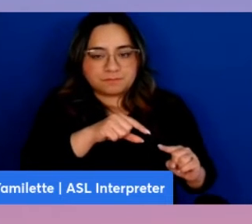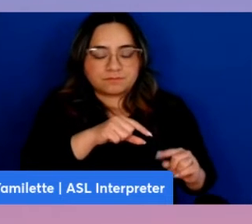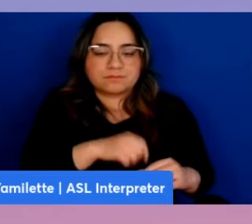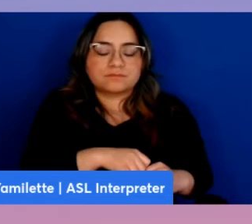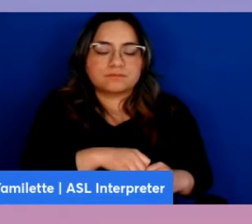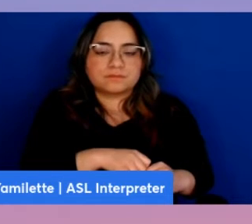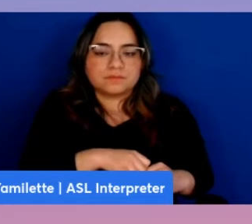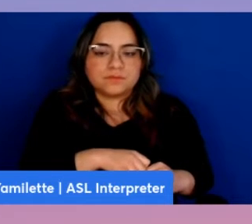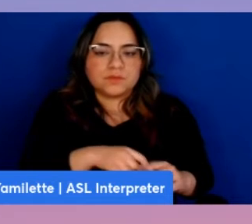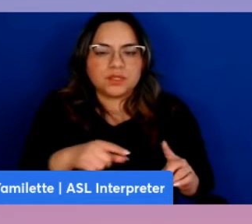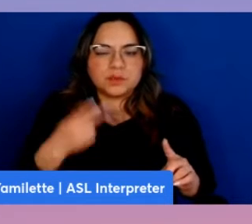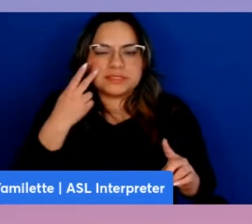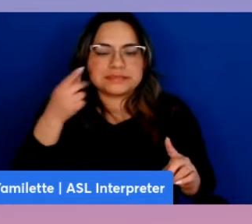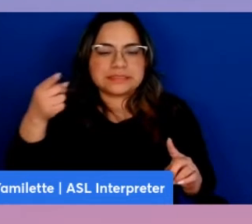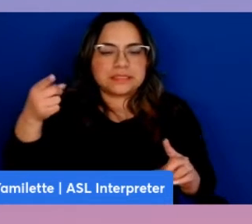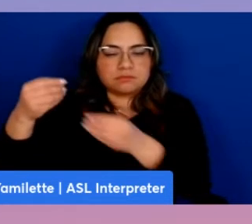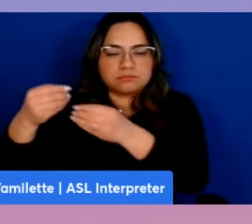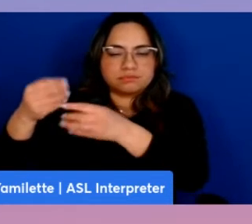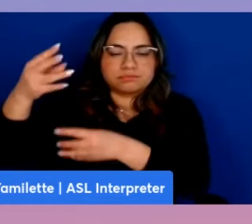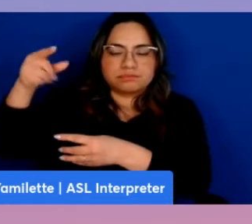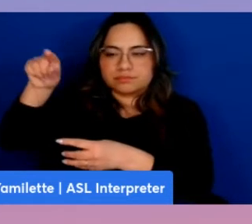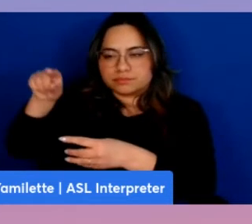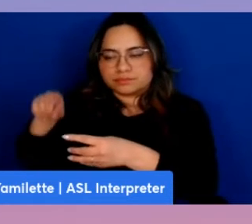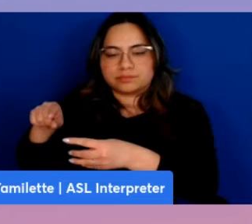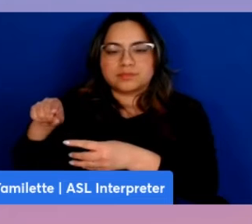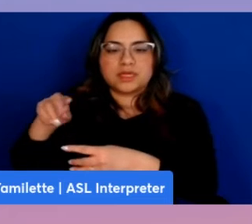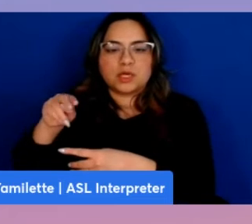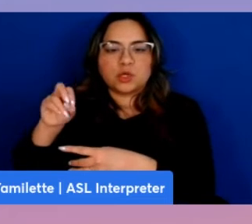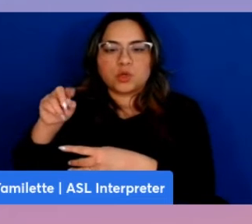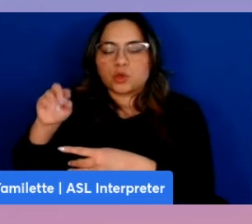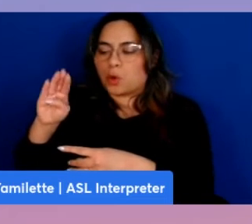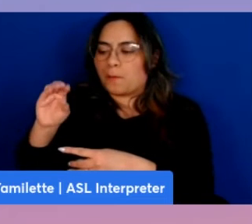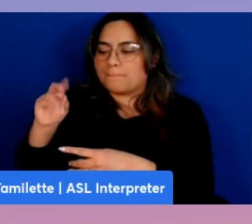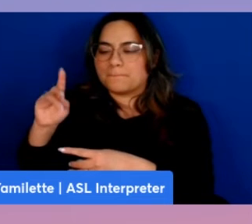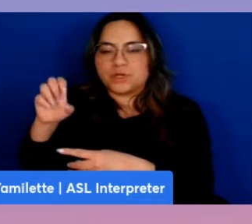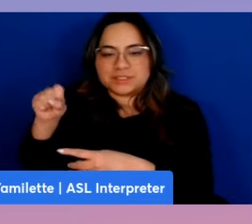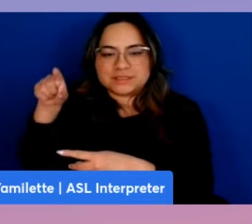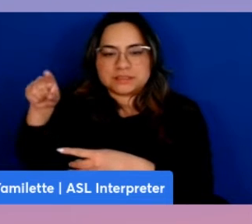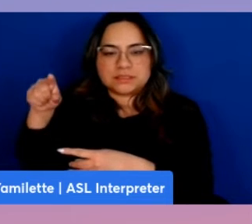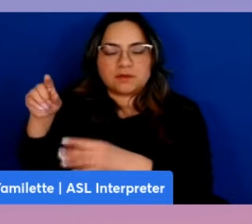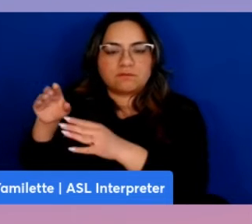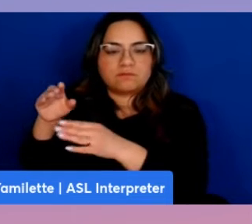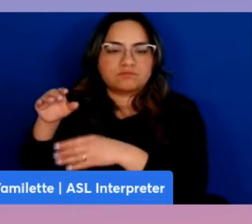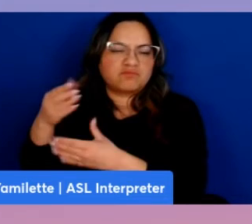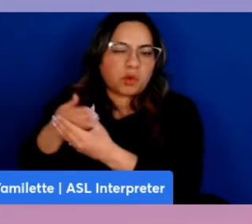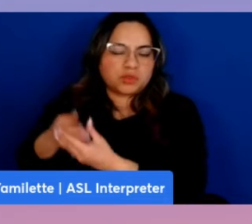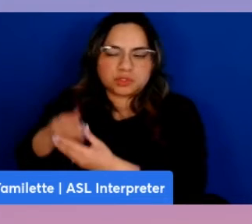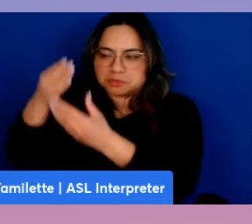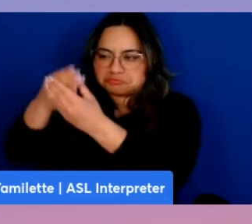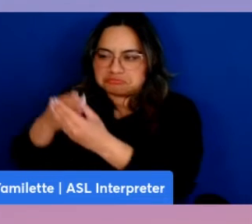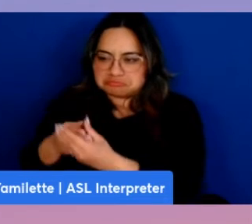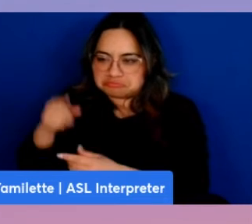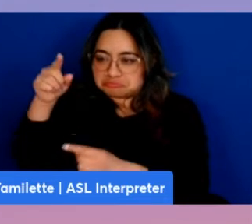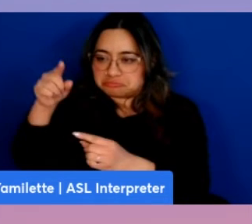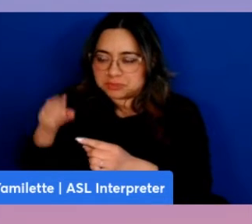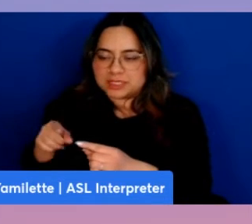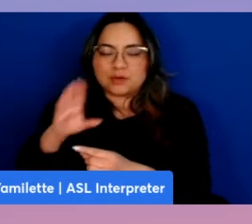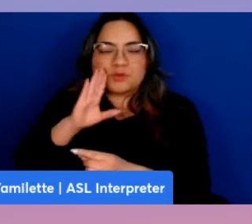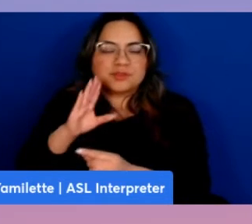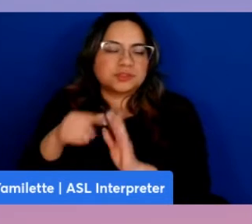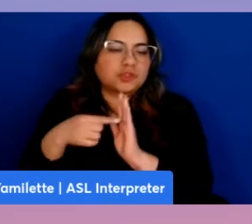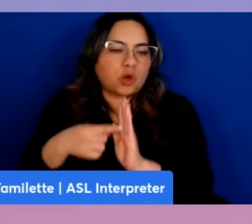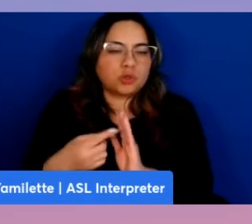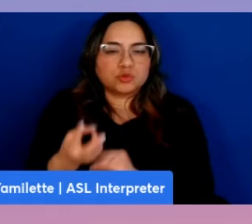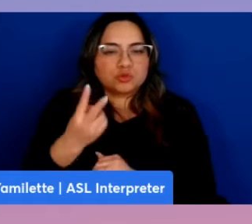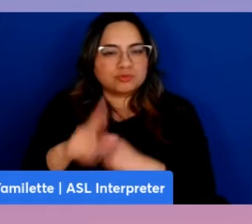This can be seen here in this notebooks folder. For this demo, I'm going to show two types of projects. One is going to